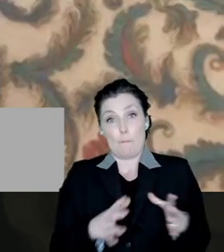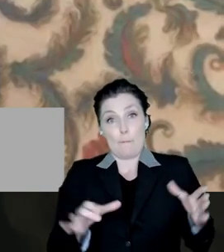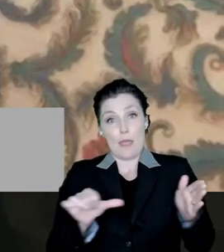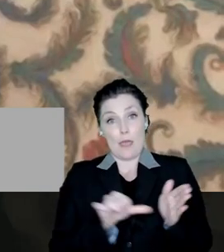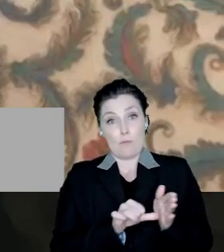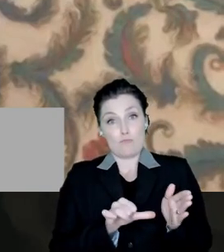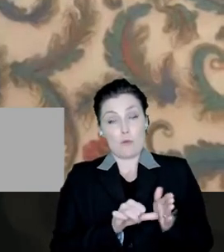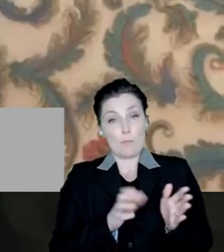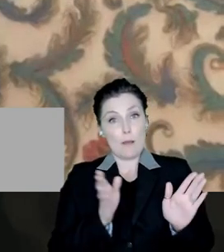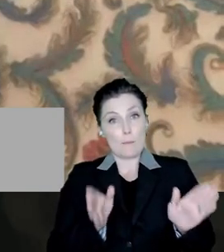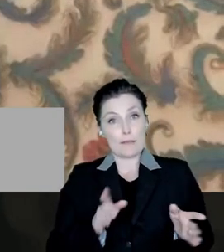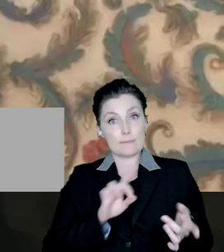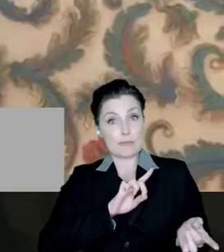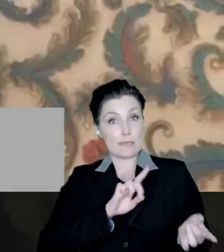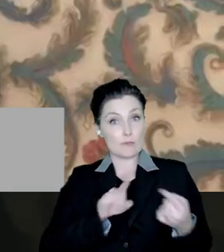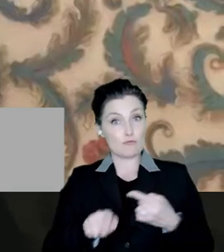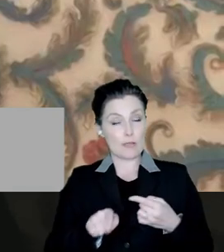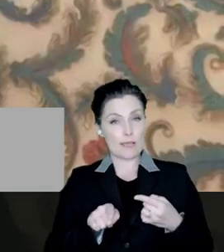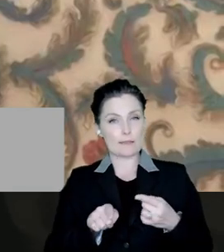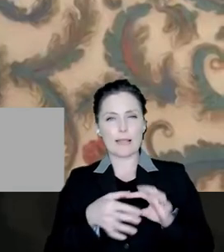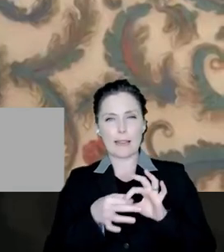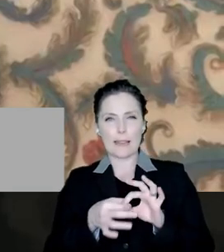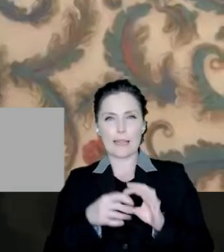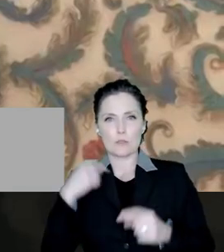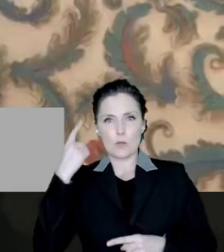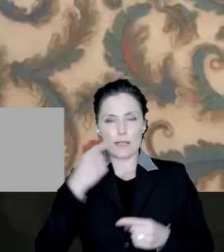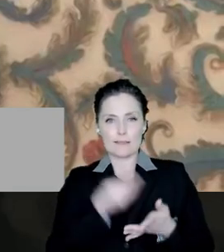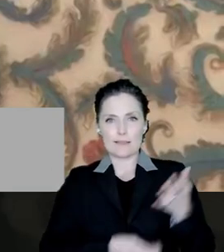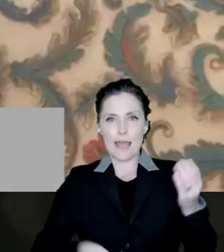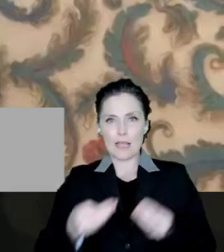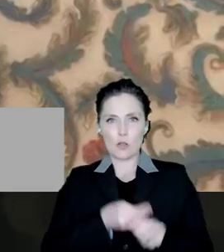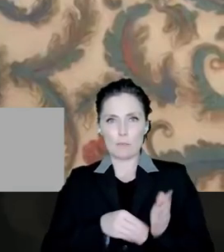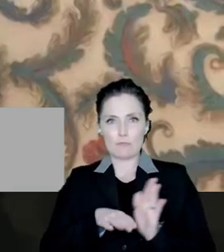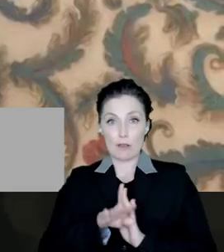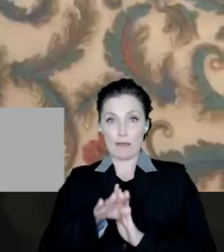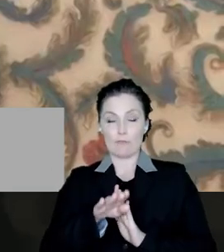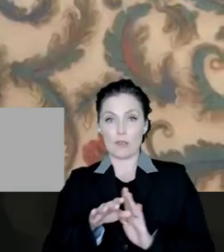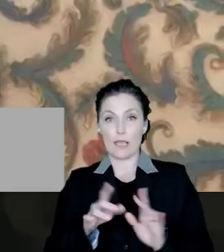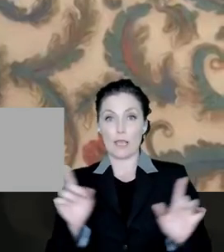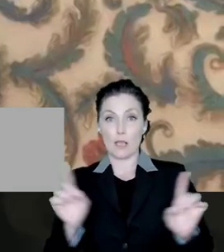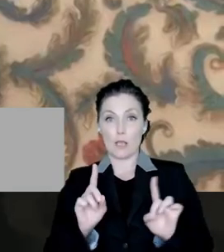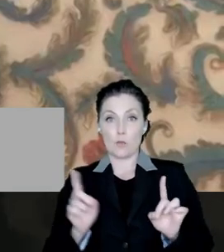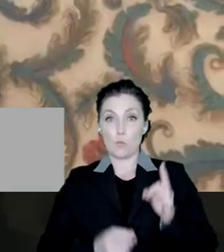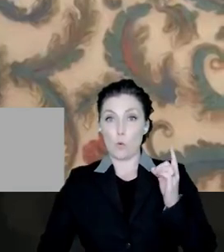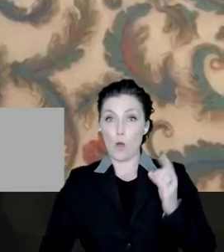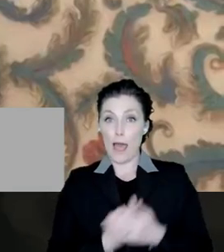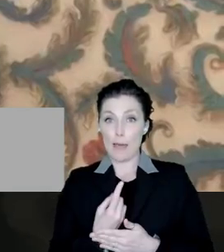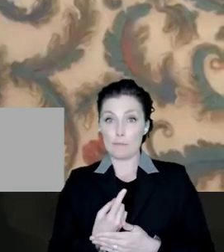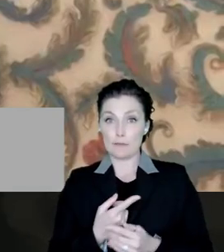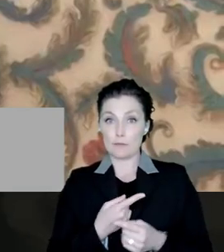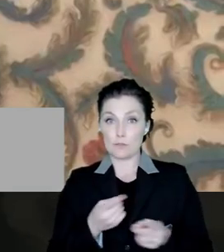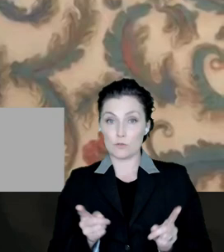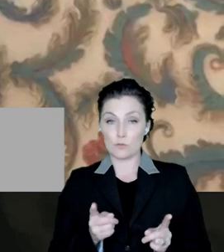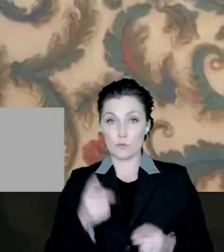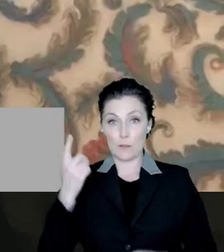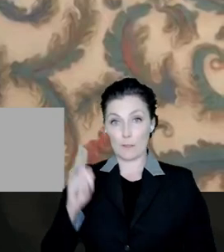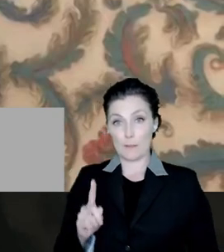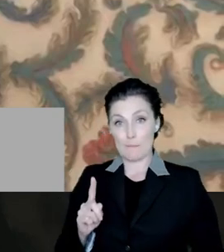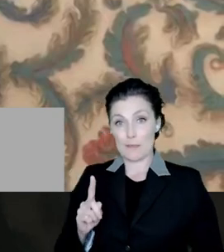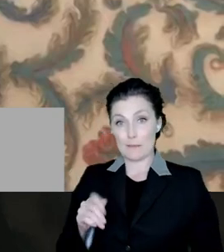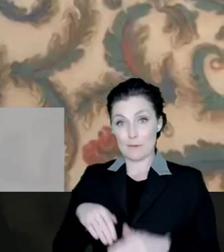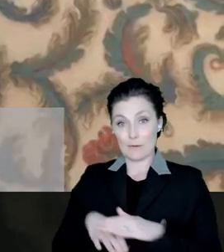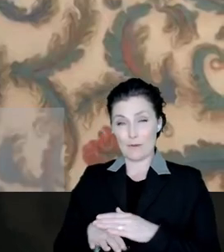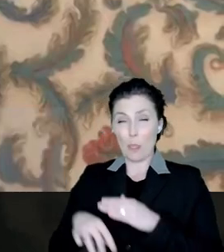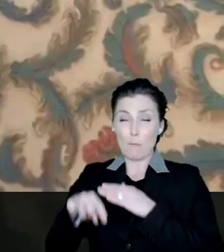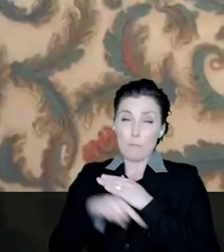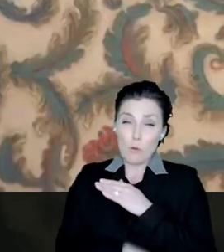be addressed in terms of London's economic recovery is what is actually happening to the people of our city, the poorest people of